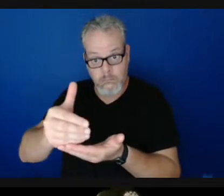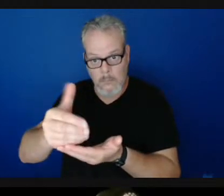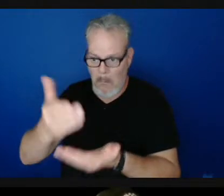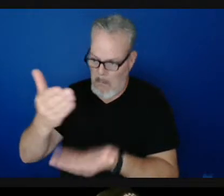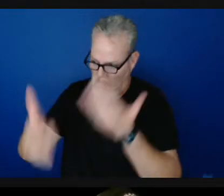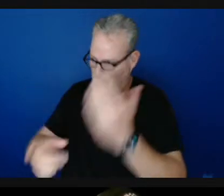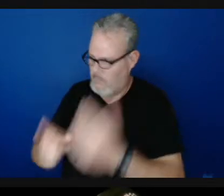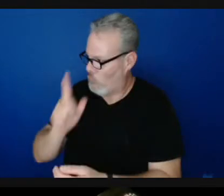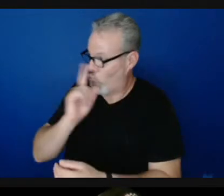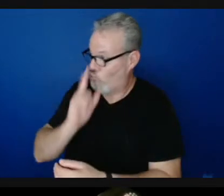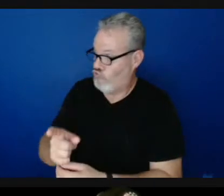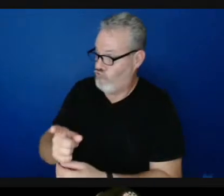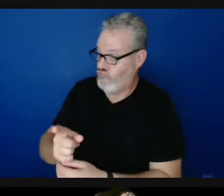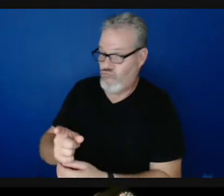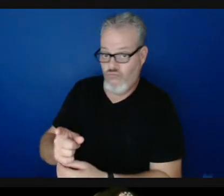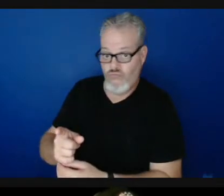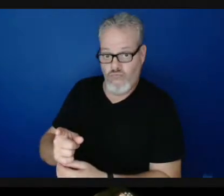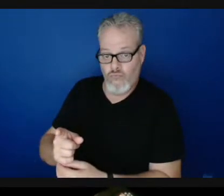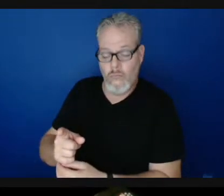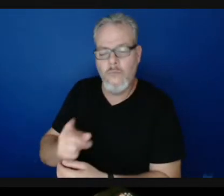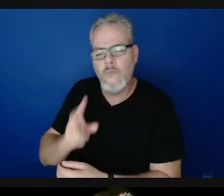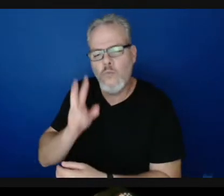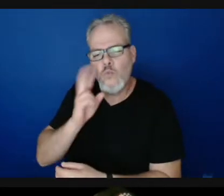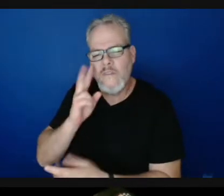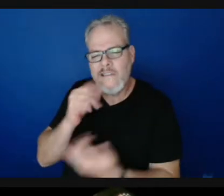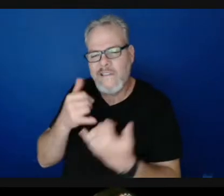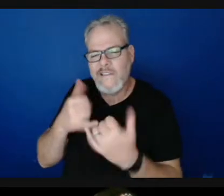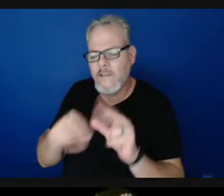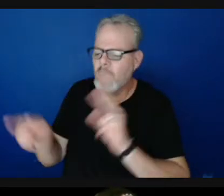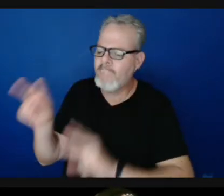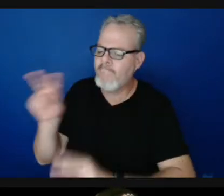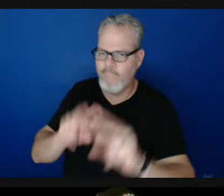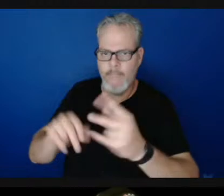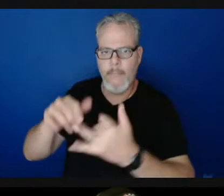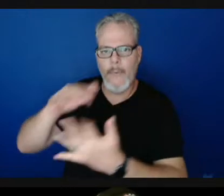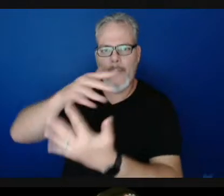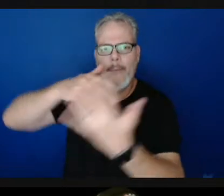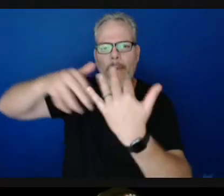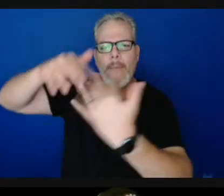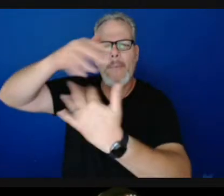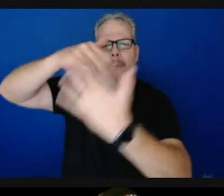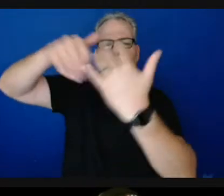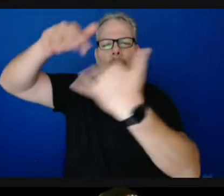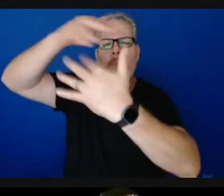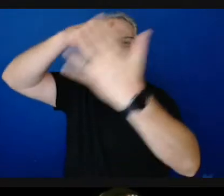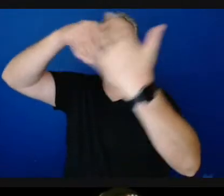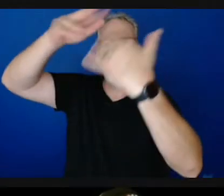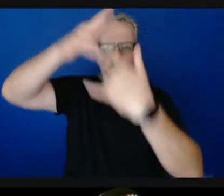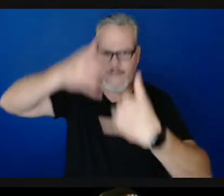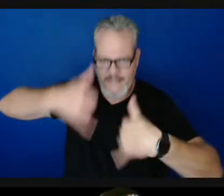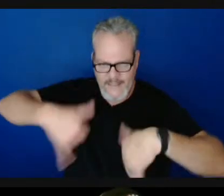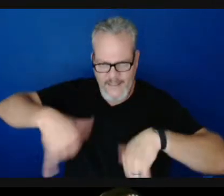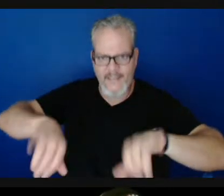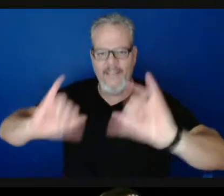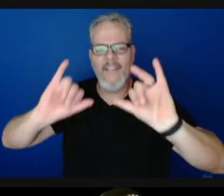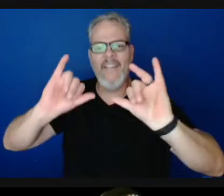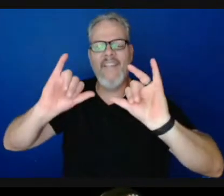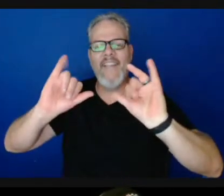and we do see that there is still gas being released from the vents, showing